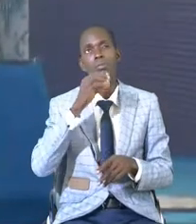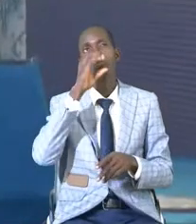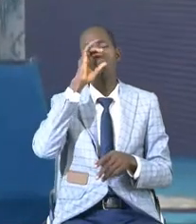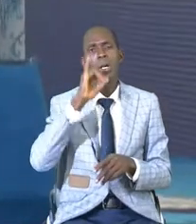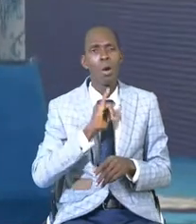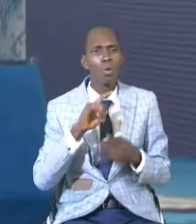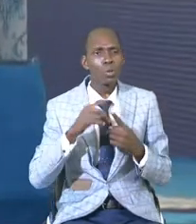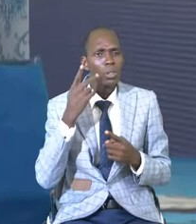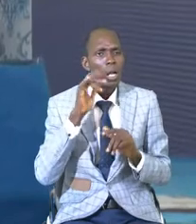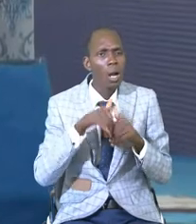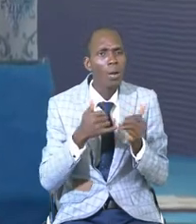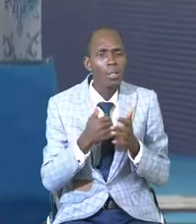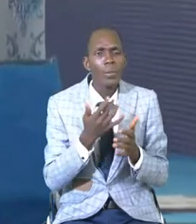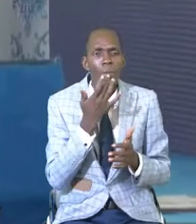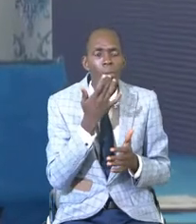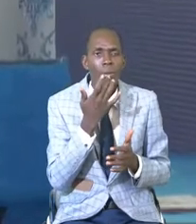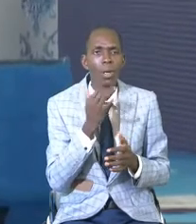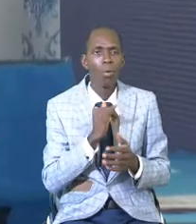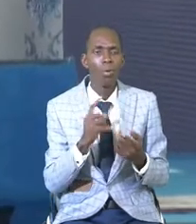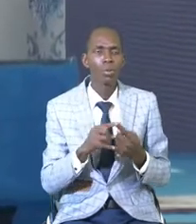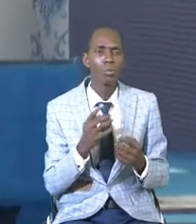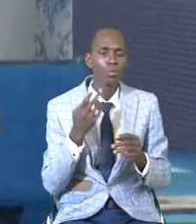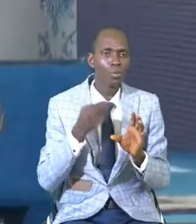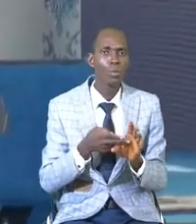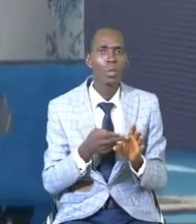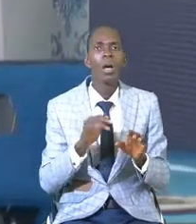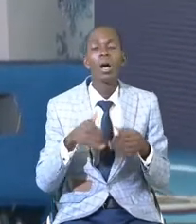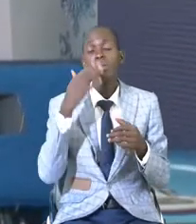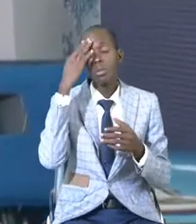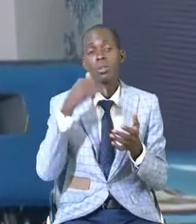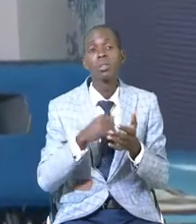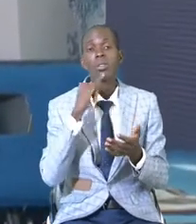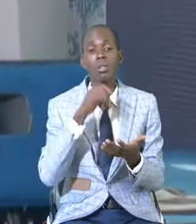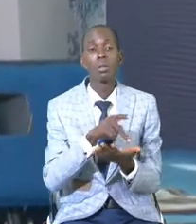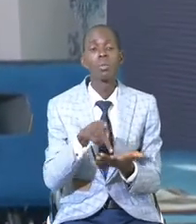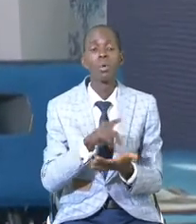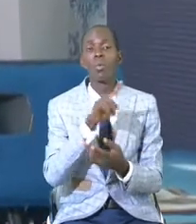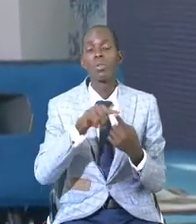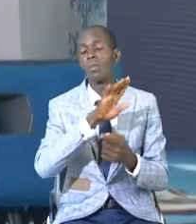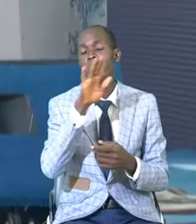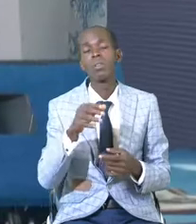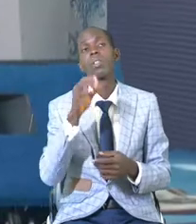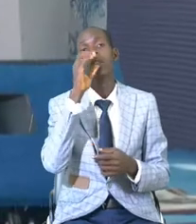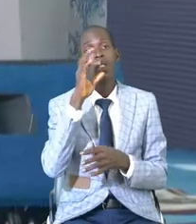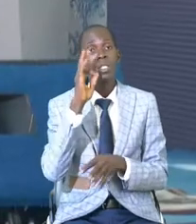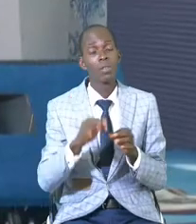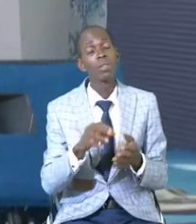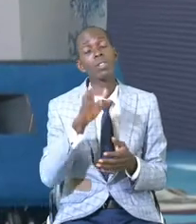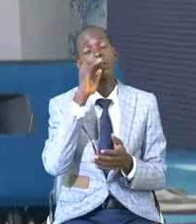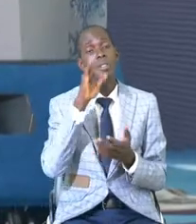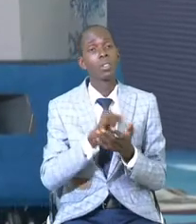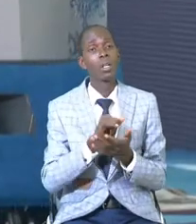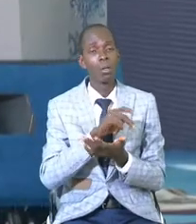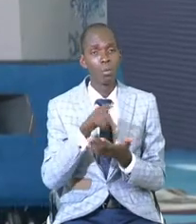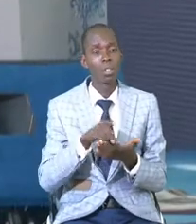it tastes. Somebody said, how do you know it's poison when you have never drunk it? If you take it, then you'll be able to tell it